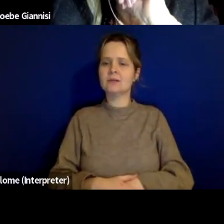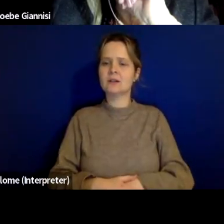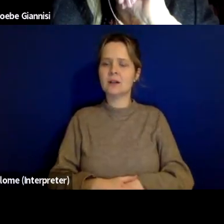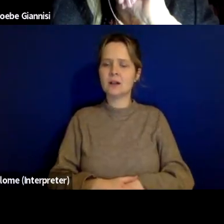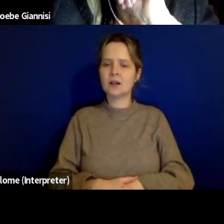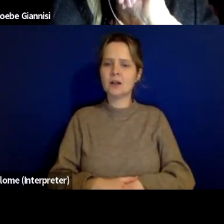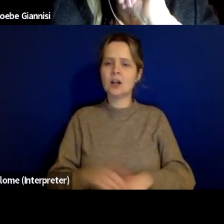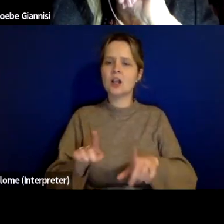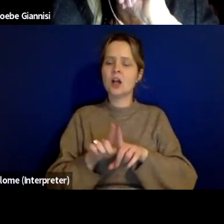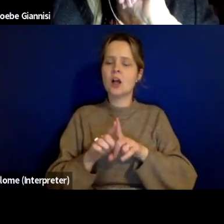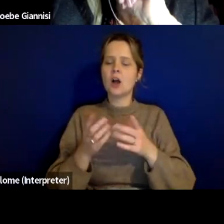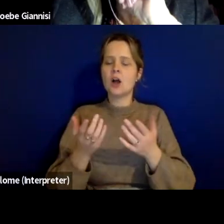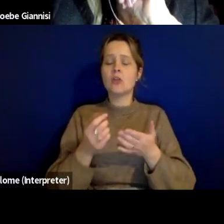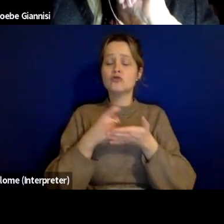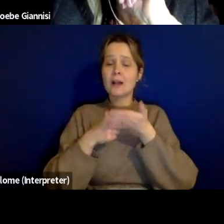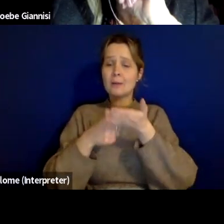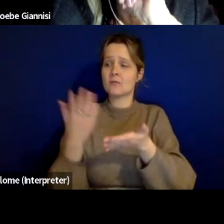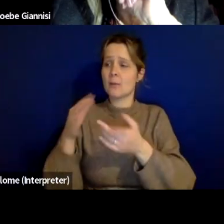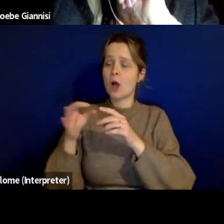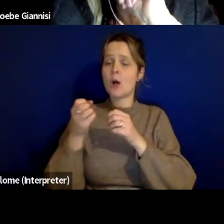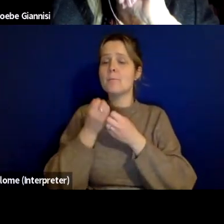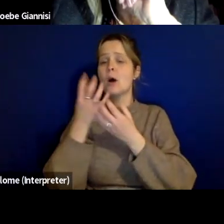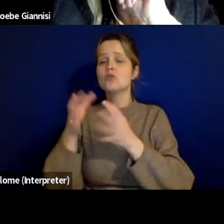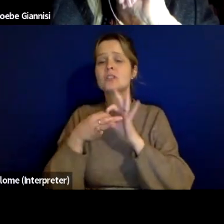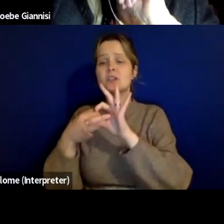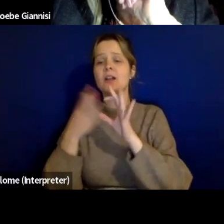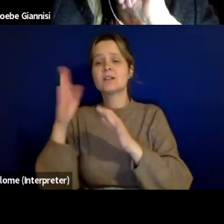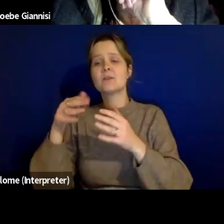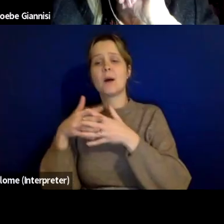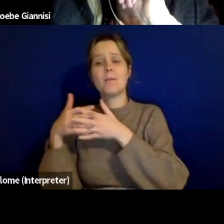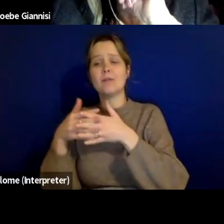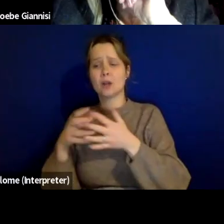as recommendations from the Poetry Society of America.